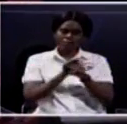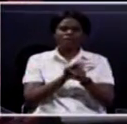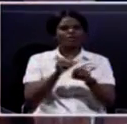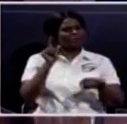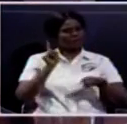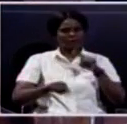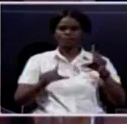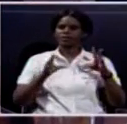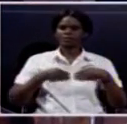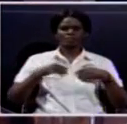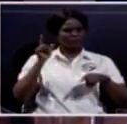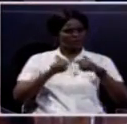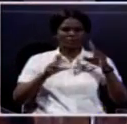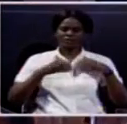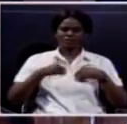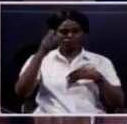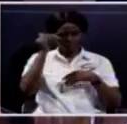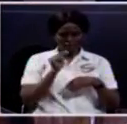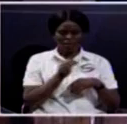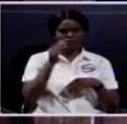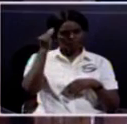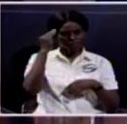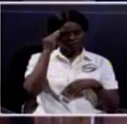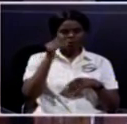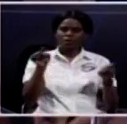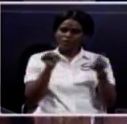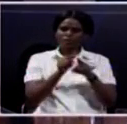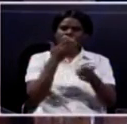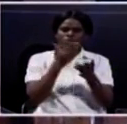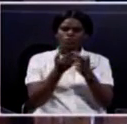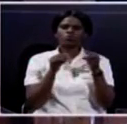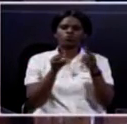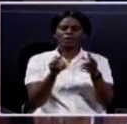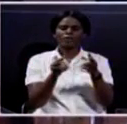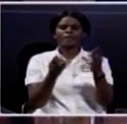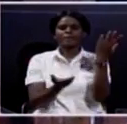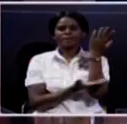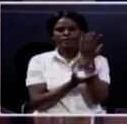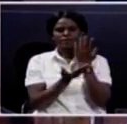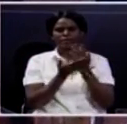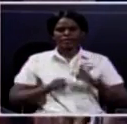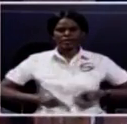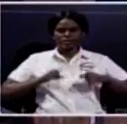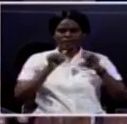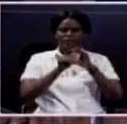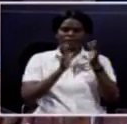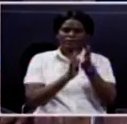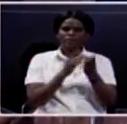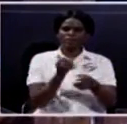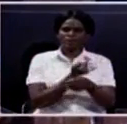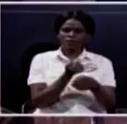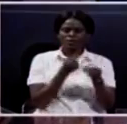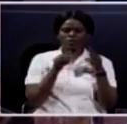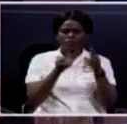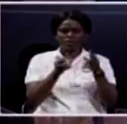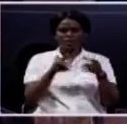cooperate. We won't cooperate, because we know this is a sustainable way of improving the lives in the schools. This is the only way by which we